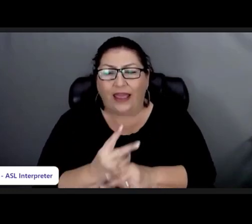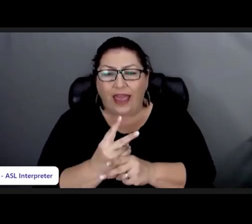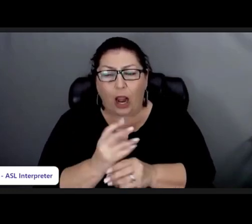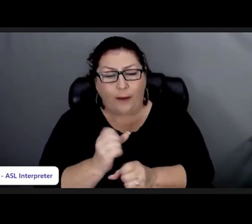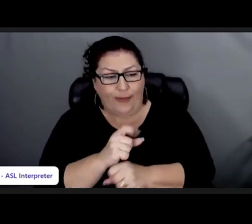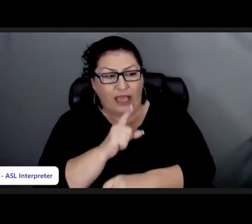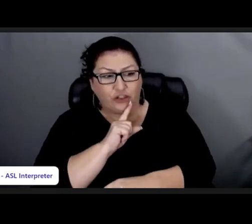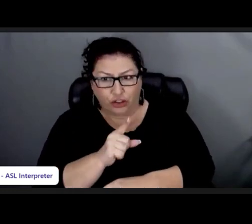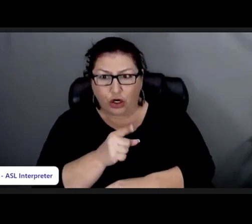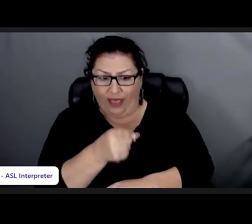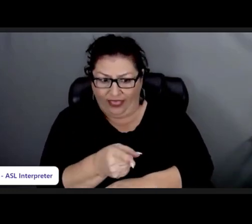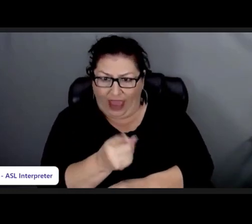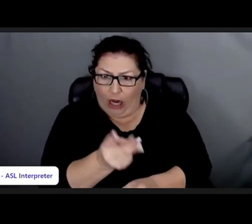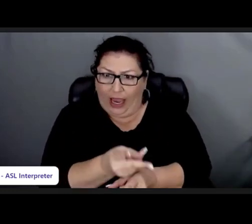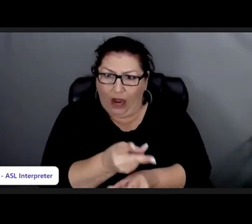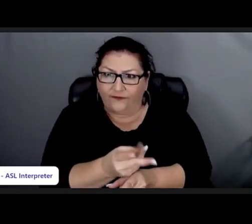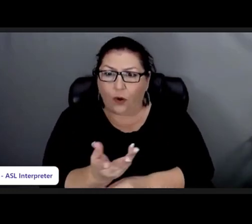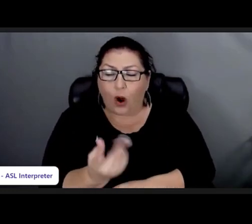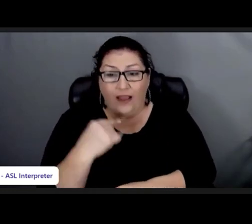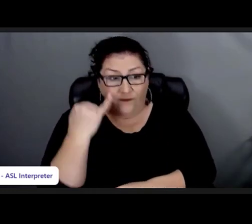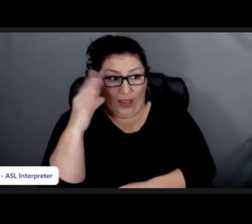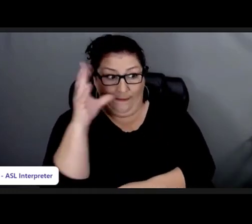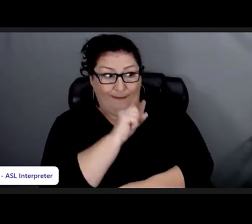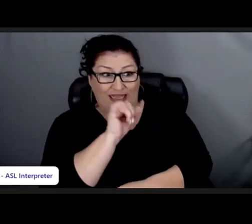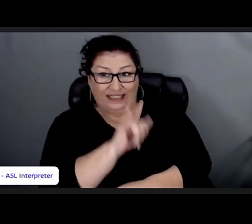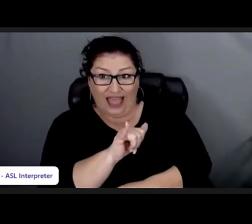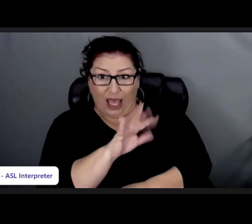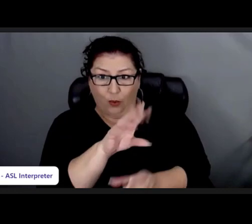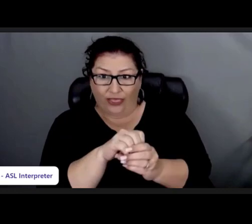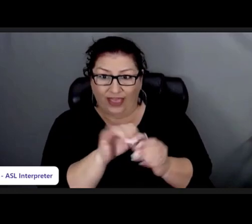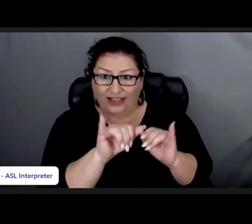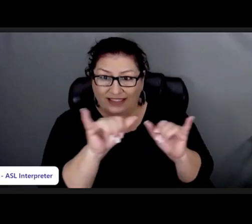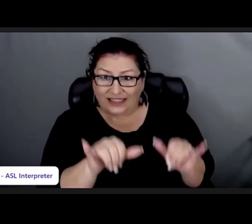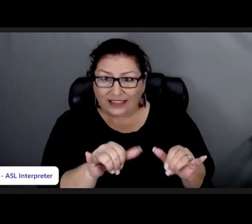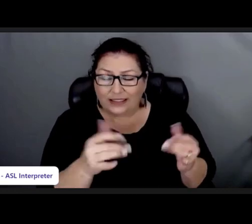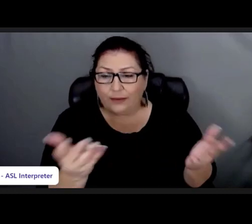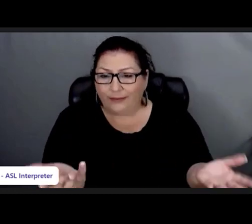they're cared for. And if we're missing that within the system,